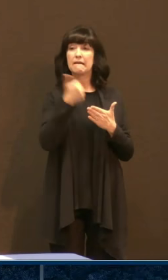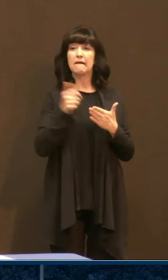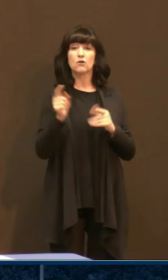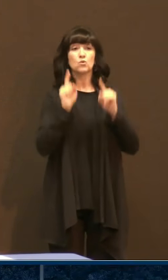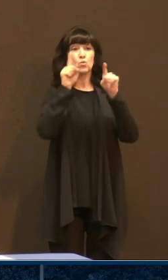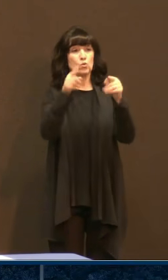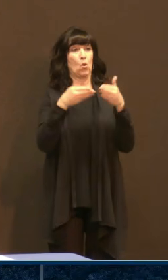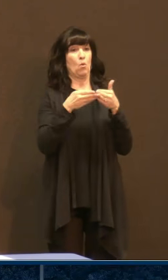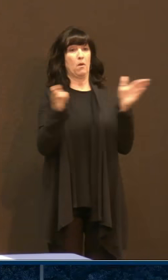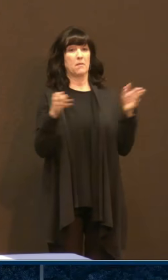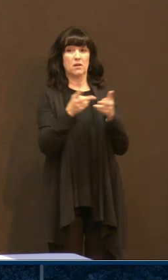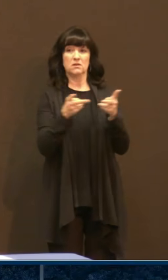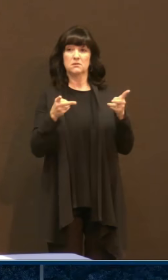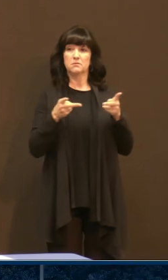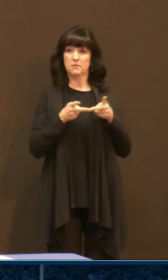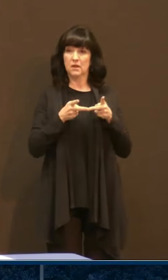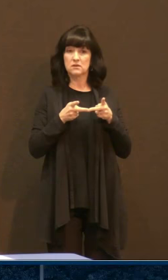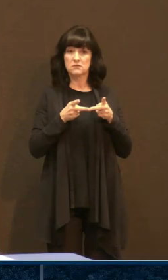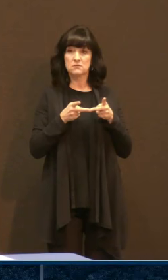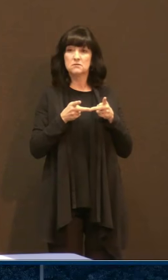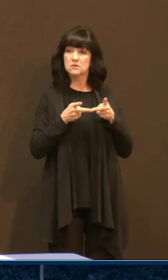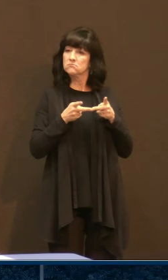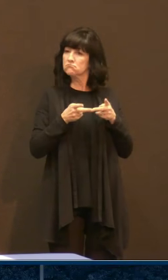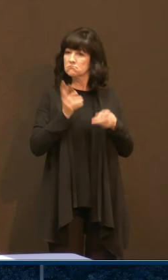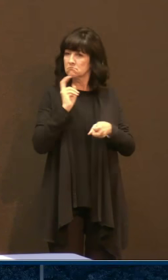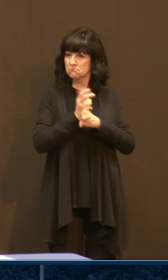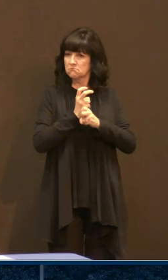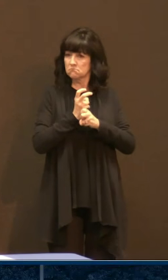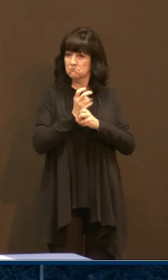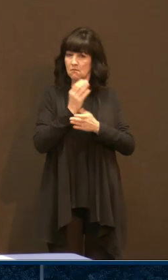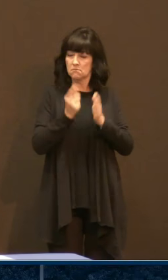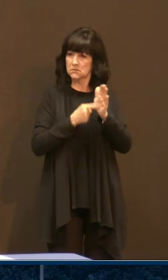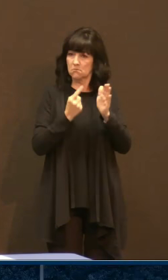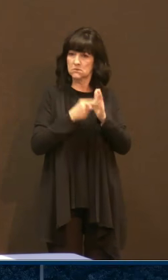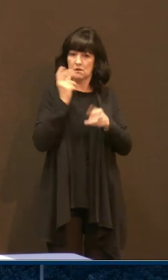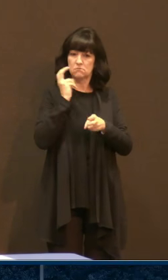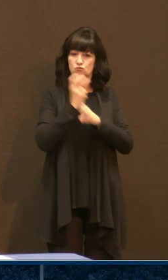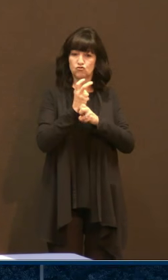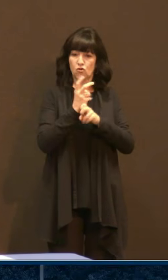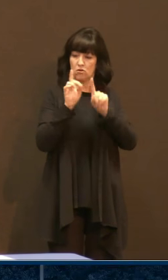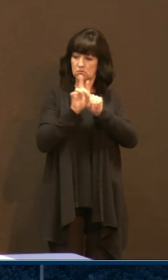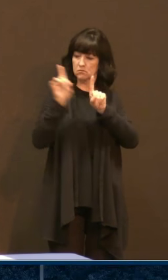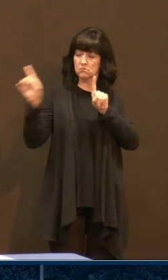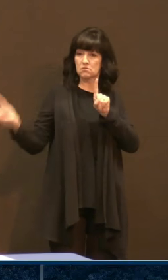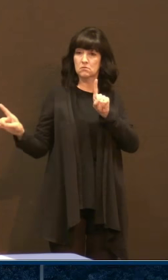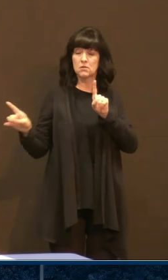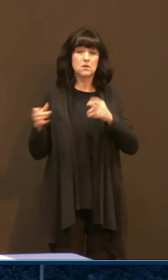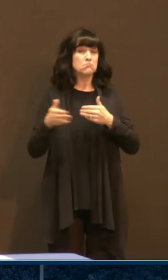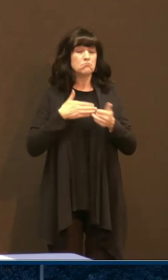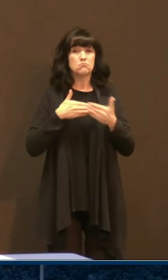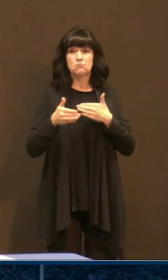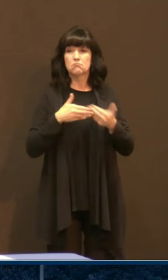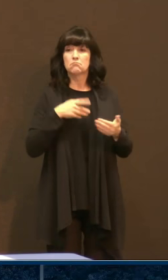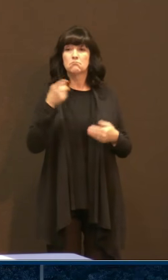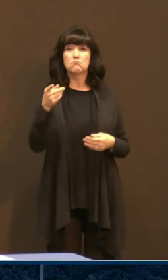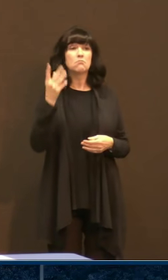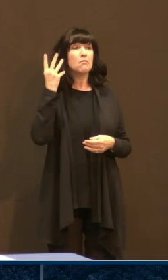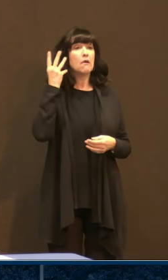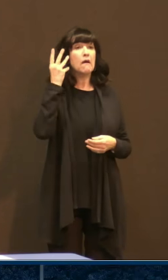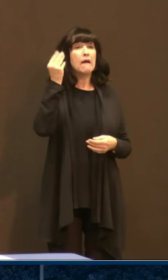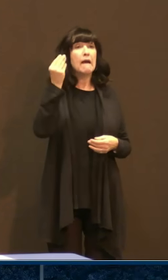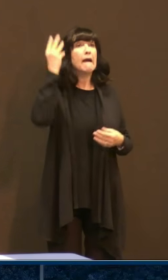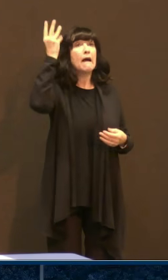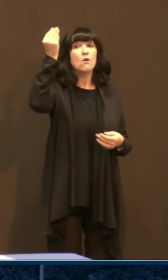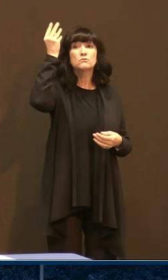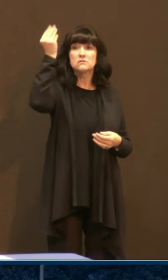where it's hard to social distance. That means if you're even outdoors in a public space where people are at all close to one another,